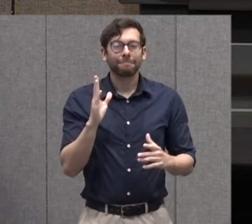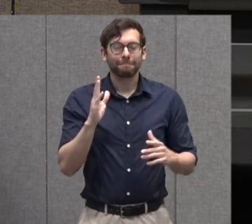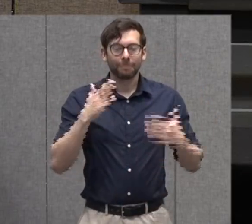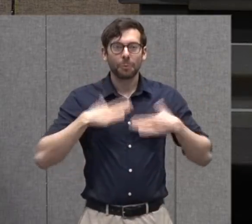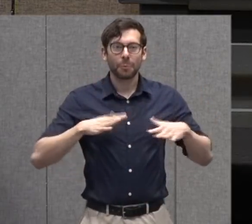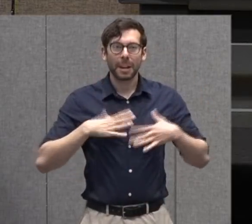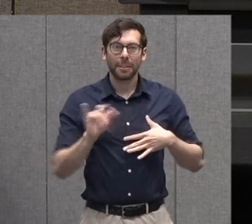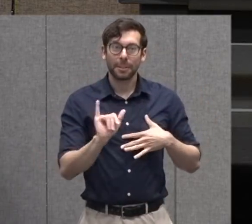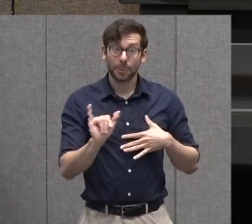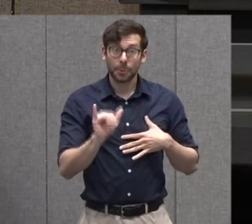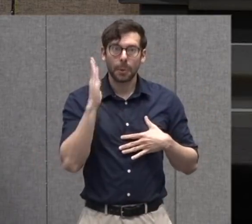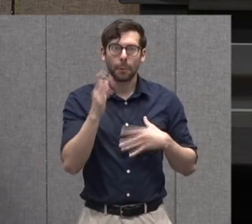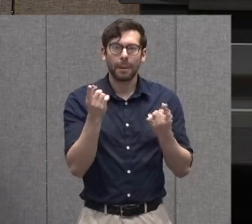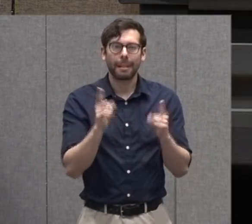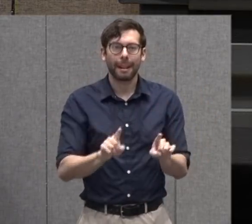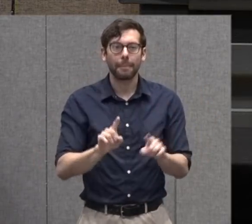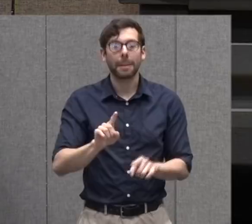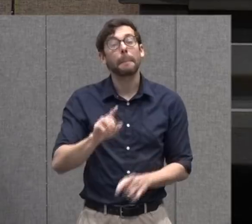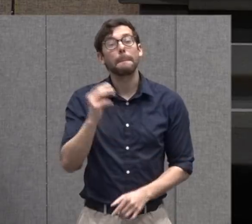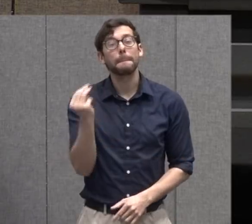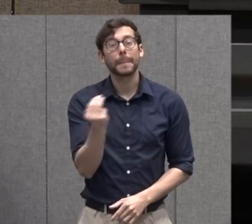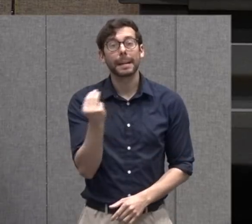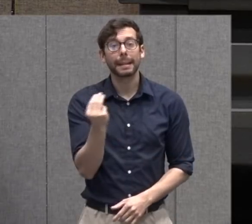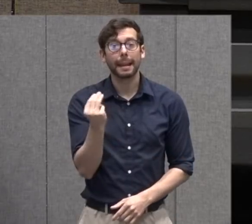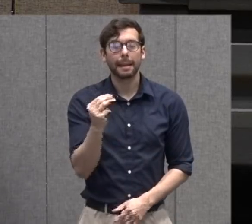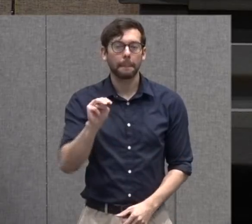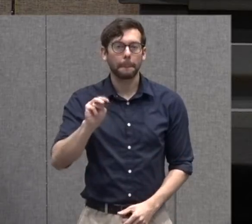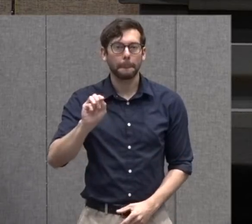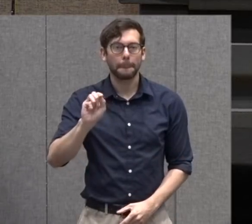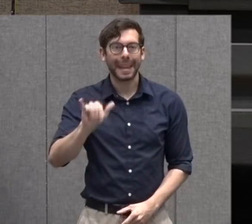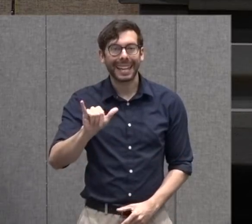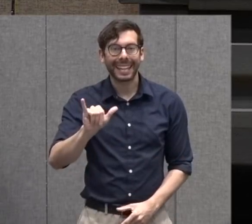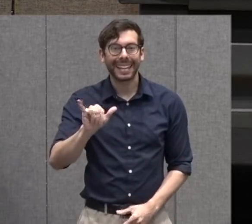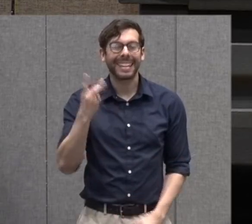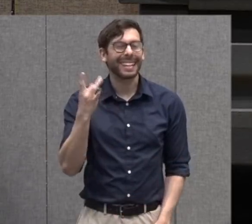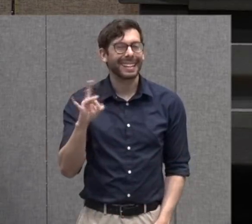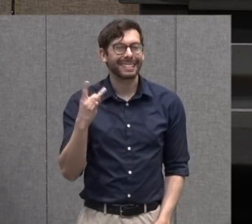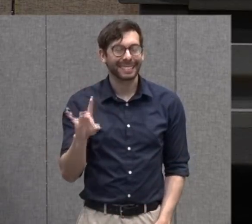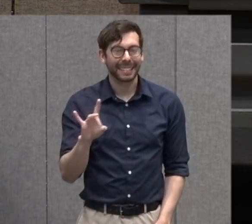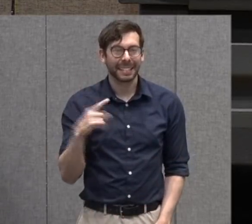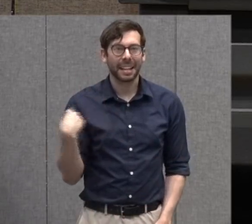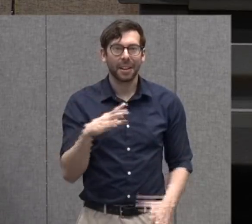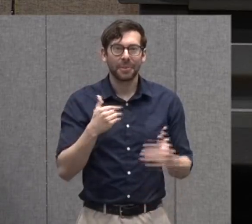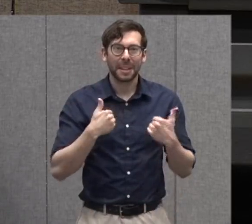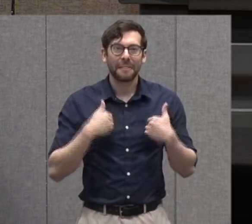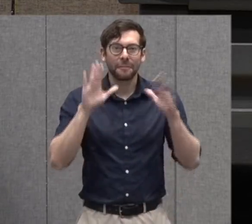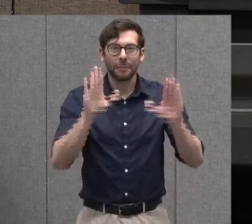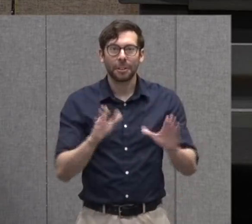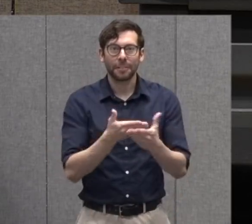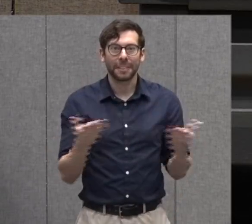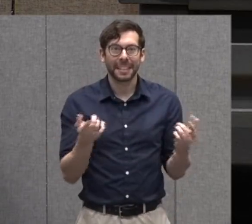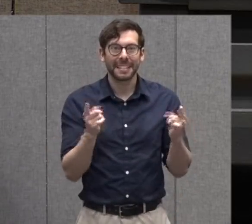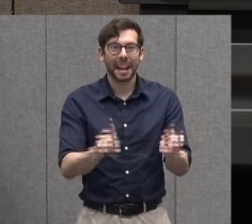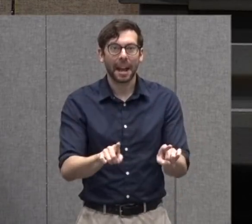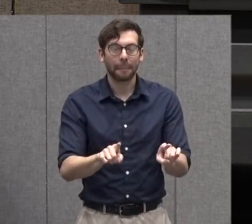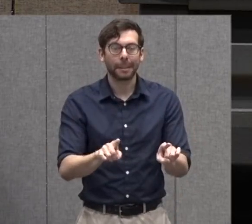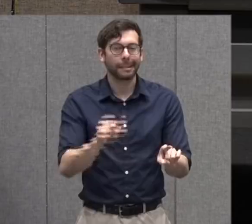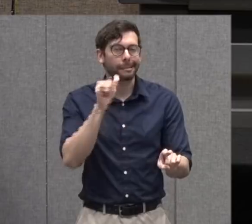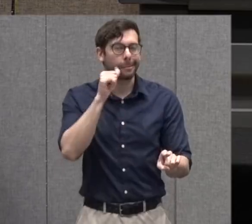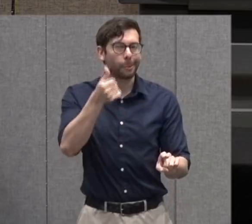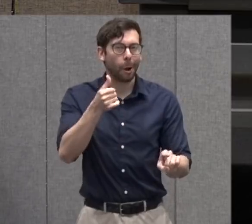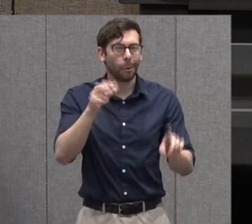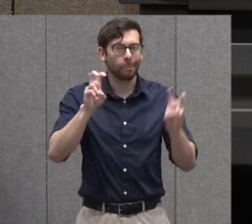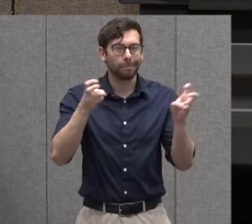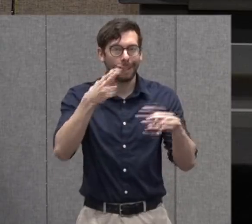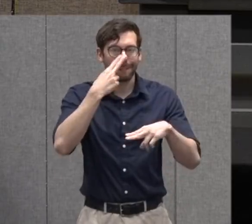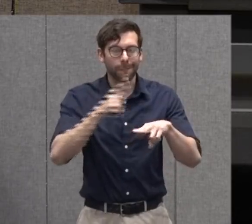Monday, May 18. And then we've also got some wonderful things going on for Fun Friday coming up tomorrow. So stay with